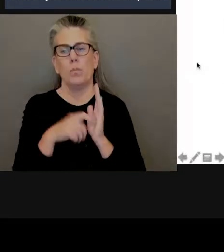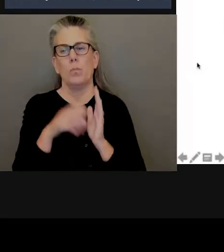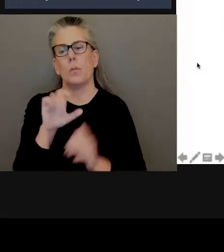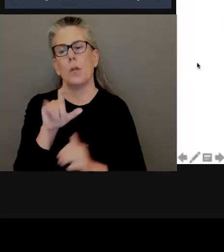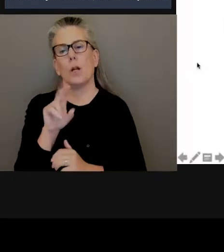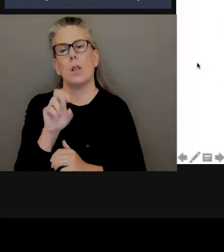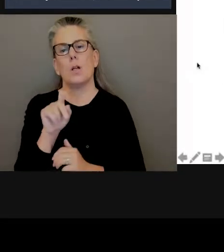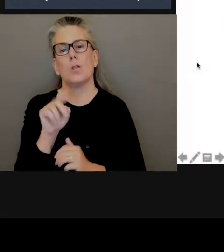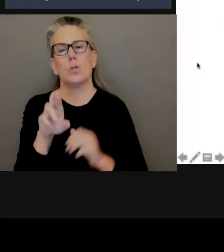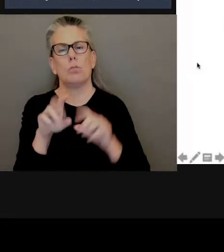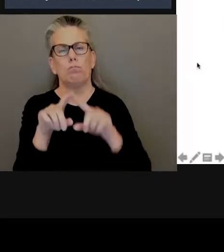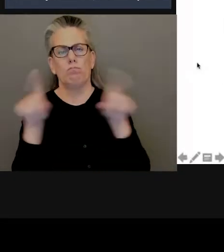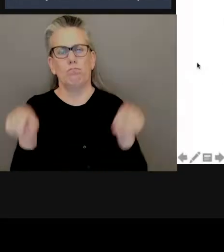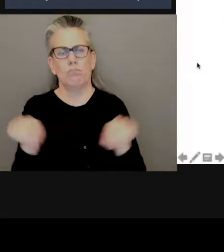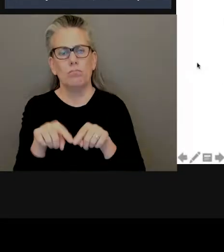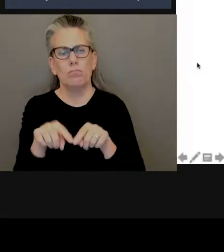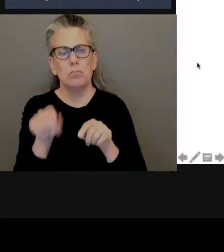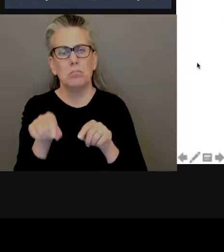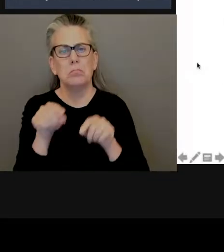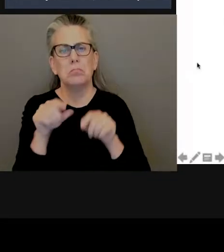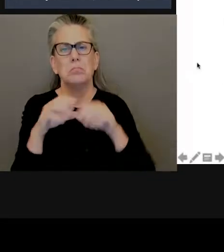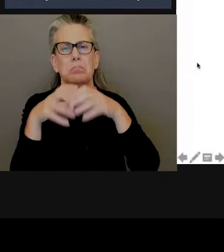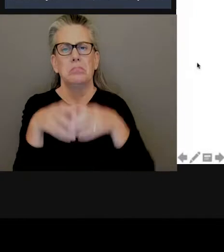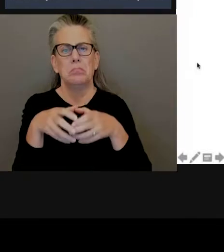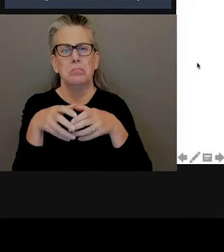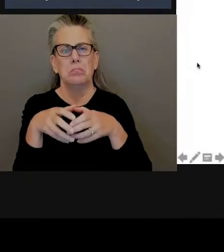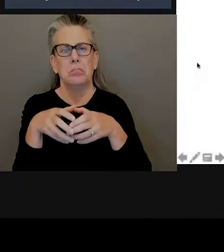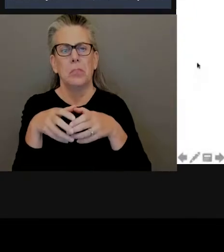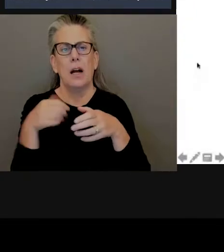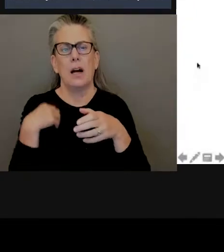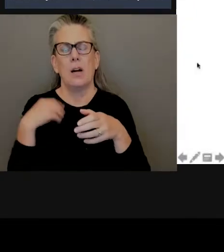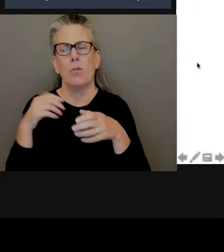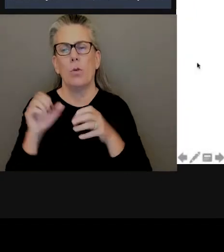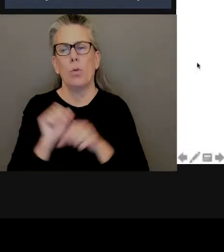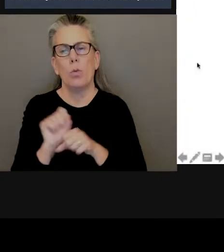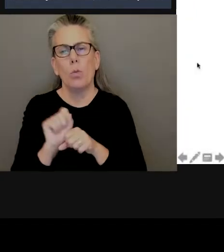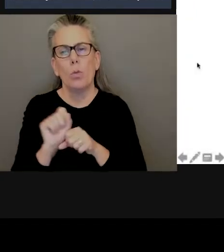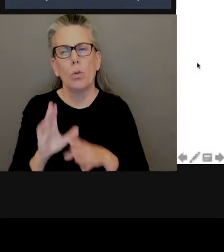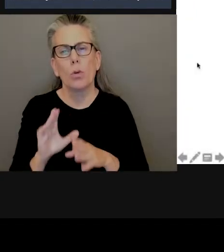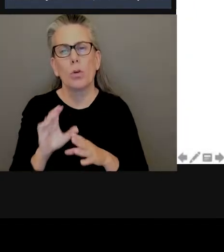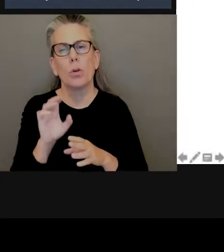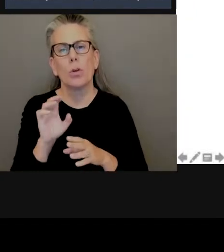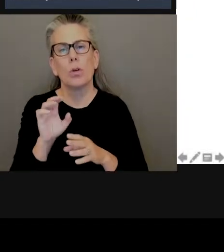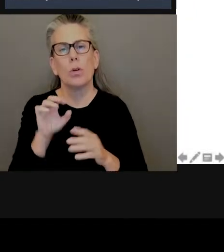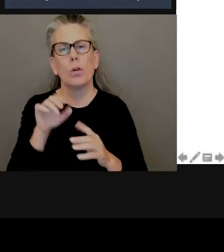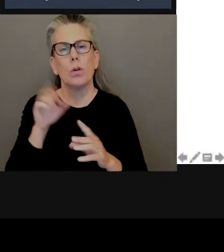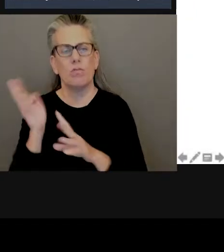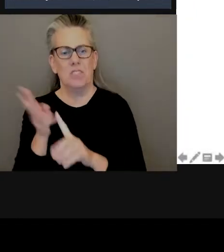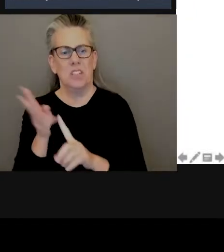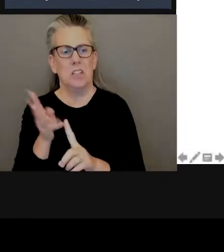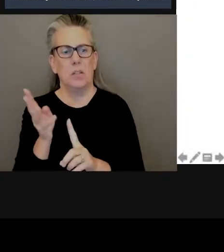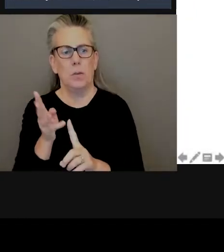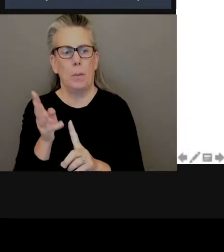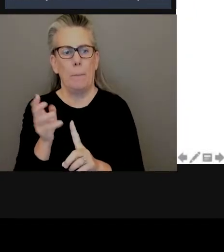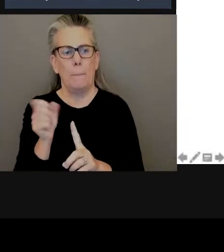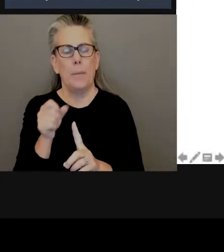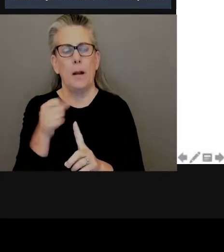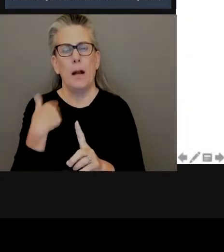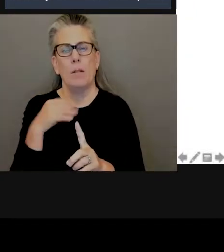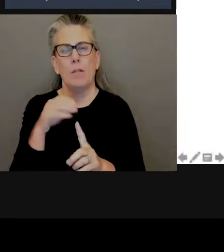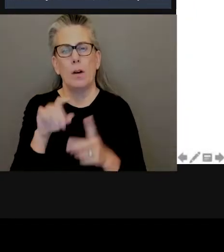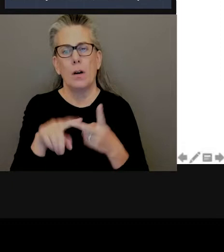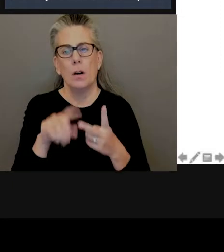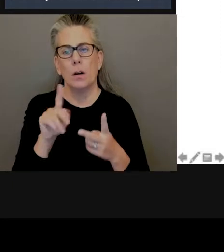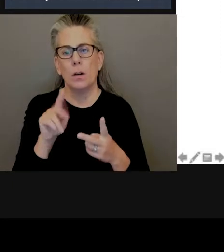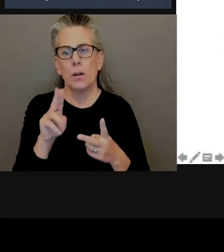planes and we have the worker fleet of Kubernetes. And on the worker fleet, we have Kubeflow control plane and data